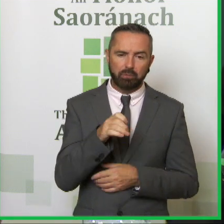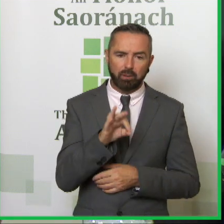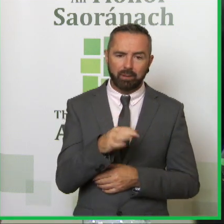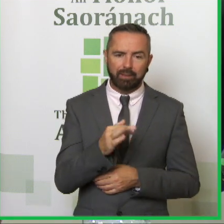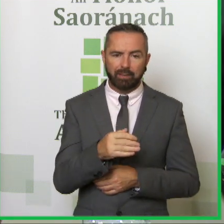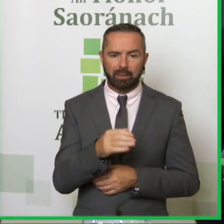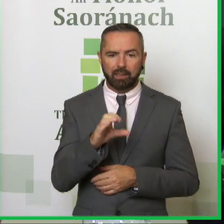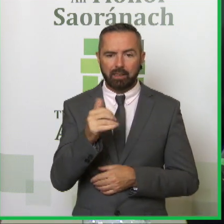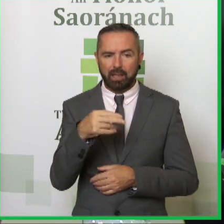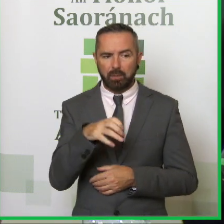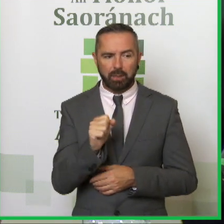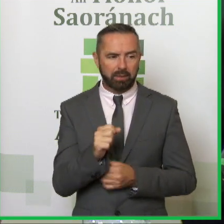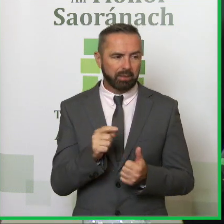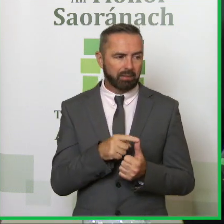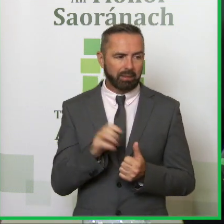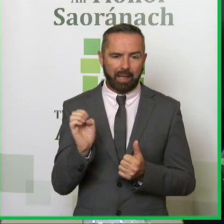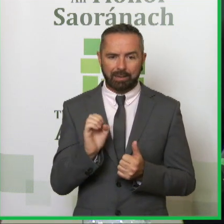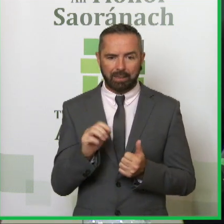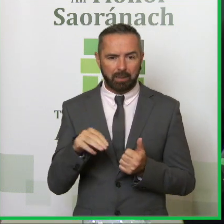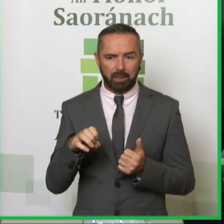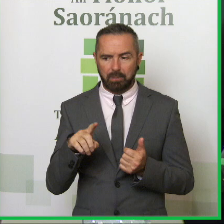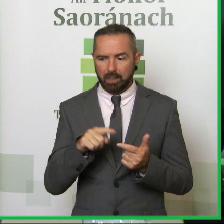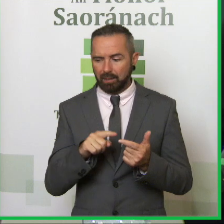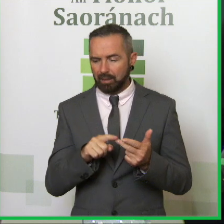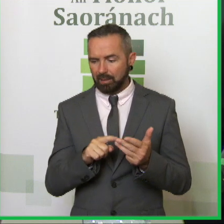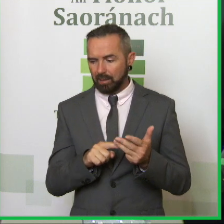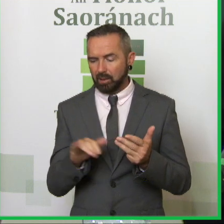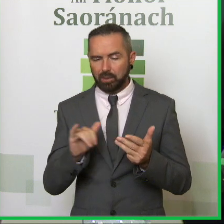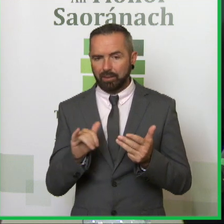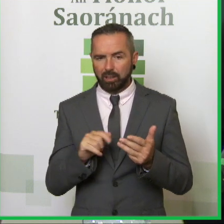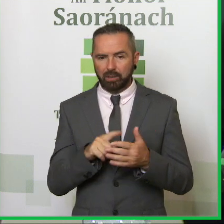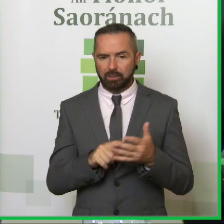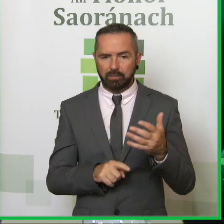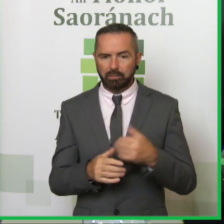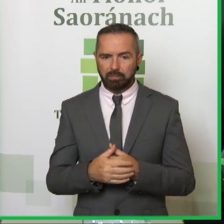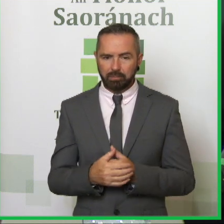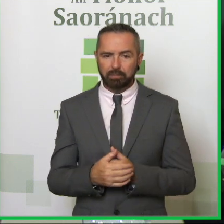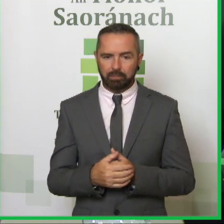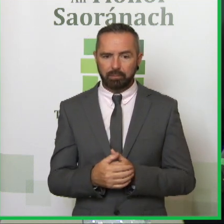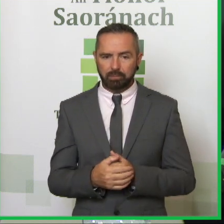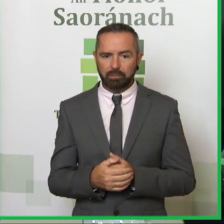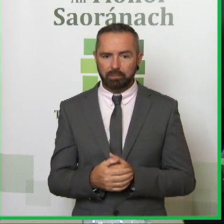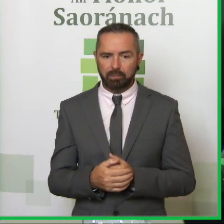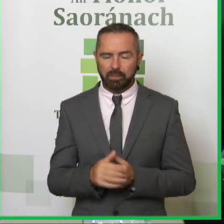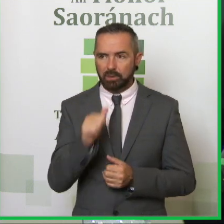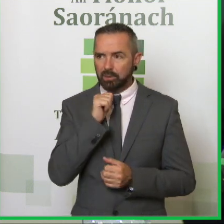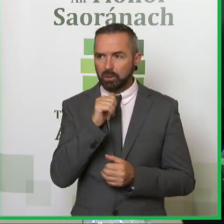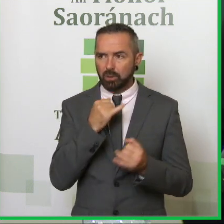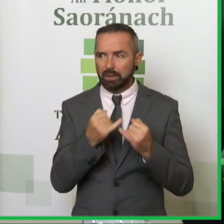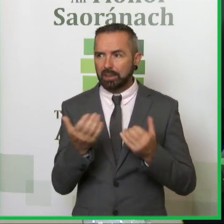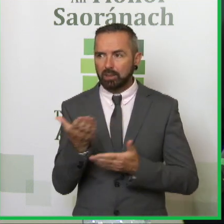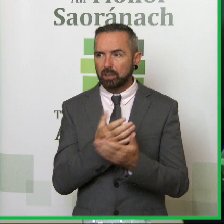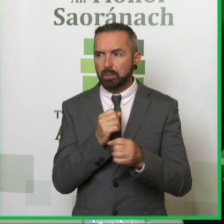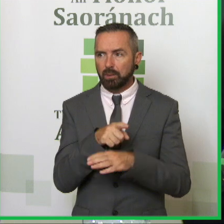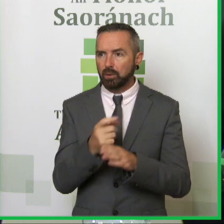it ecstasy, MDMA, or be it psilocybin, etc. So there's been a lack of a detailed discussion on those issues,